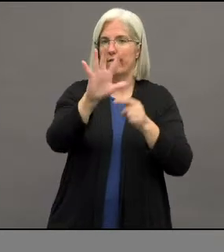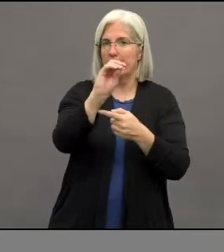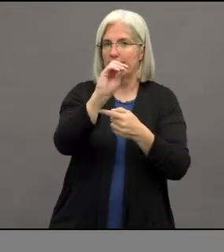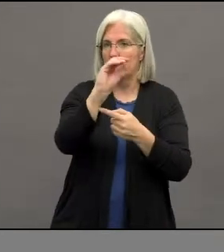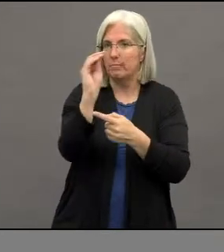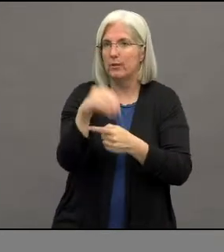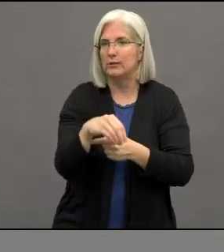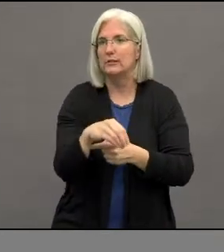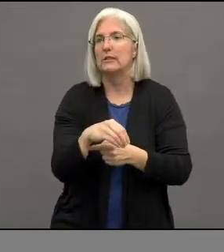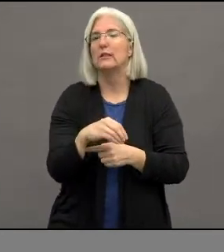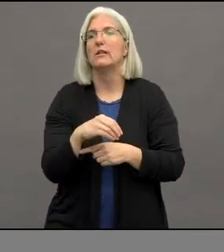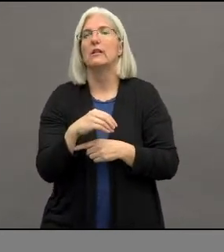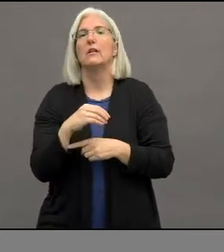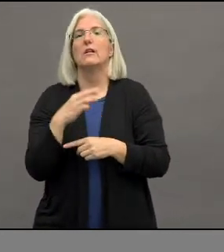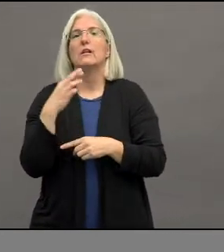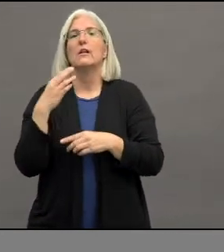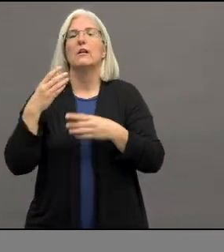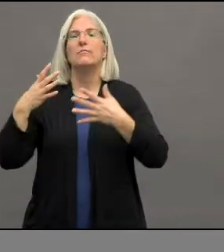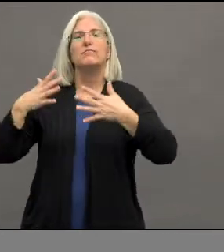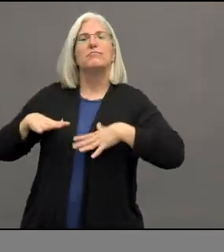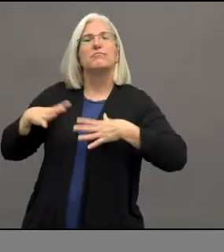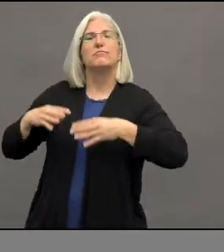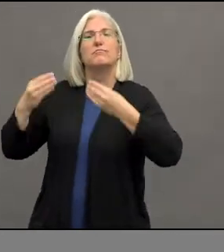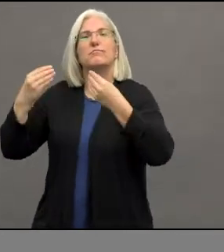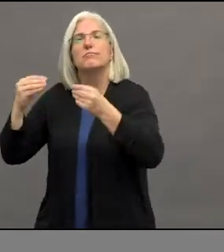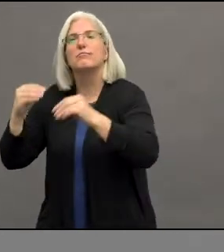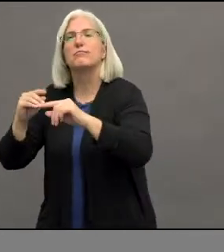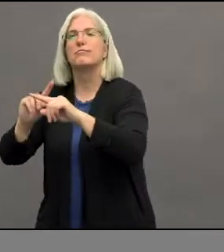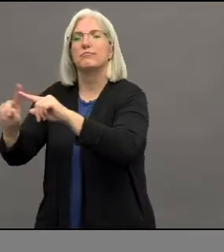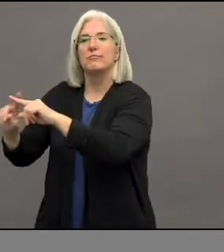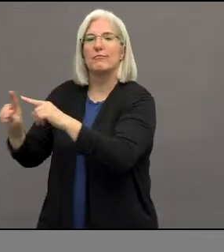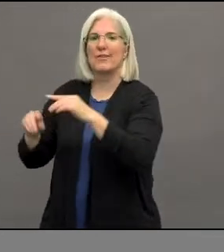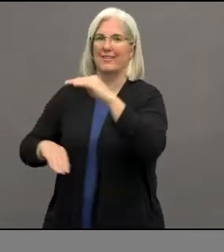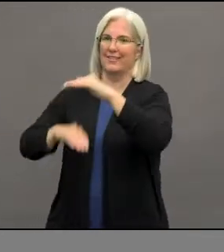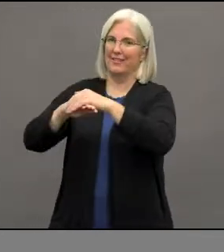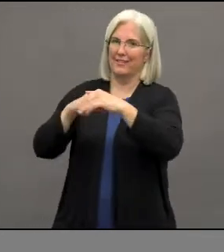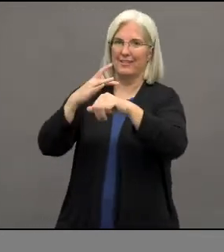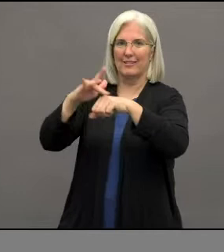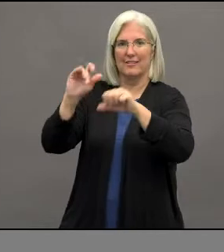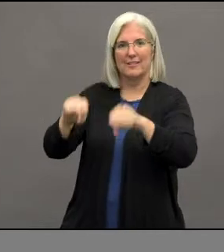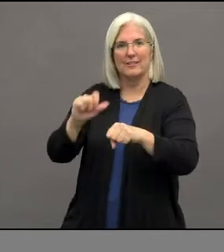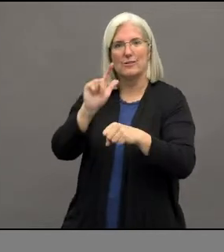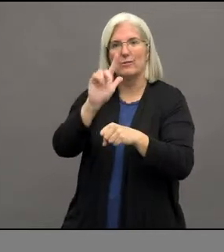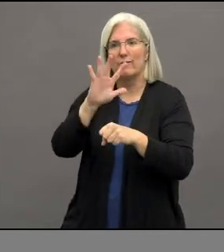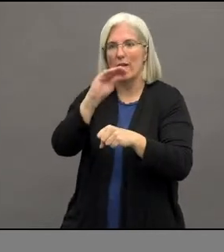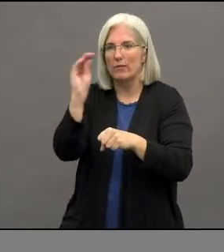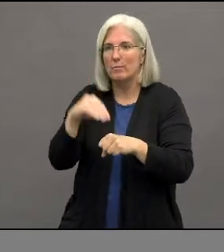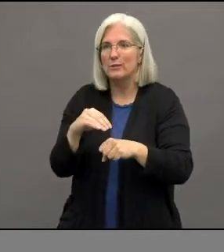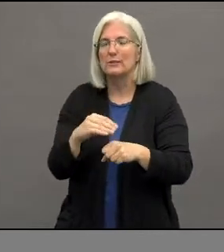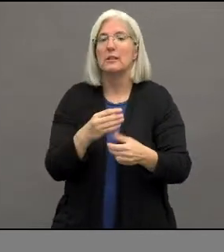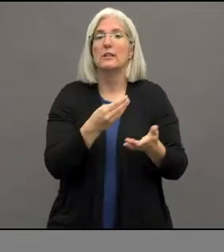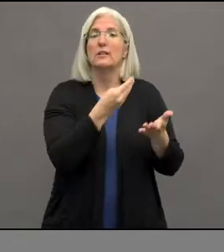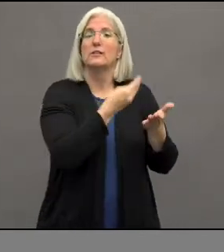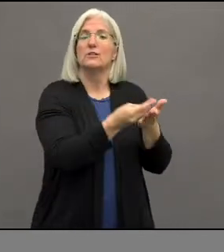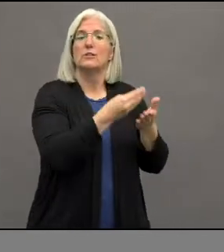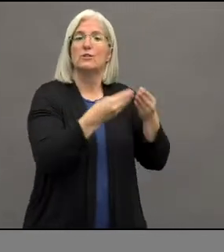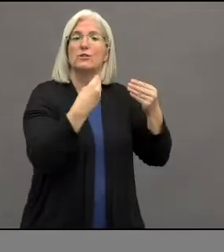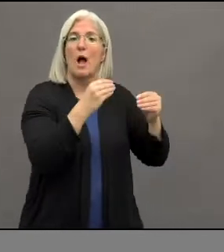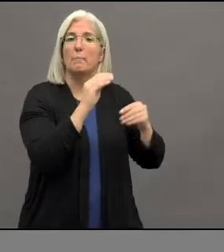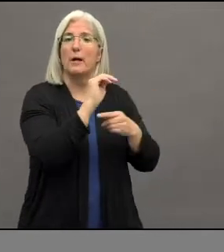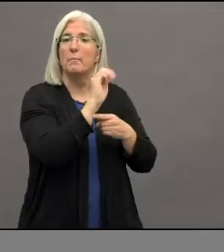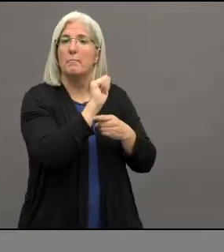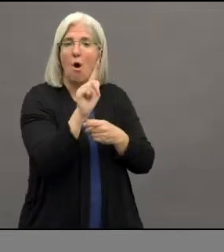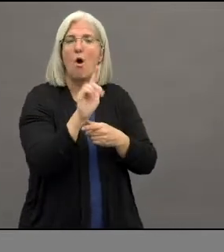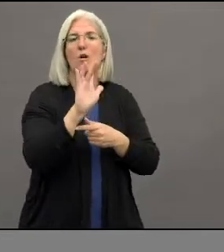is 25%. Shopping malls, 25% capacity, noting that common areas and food courts are